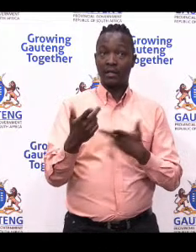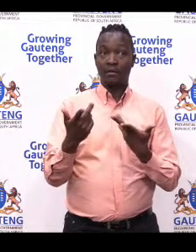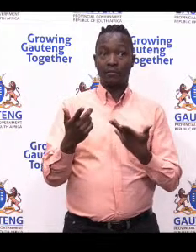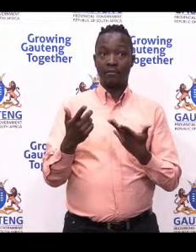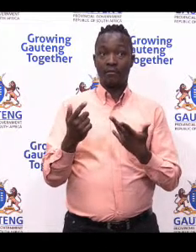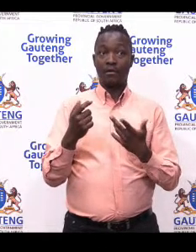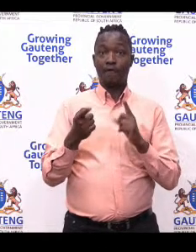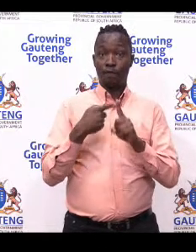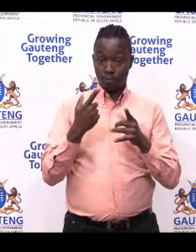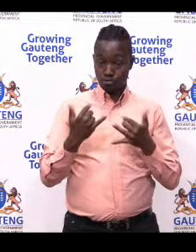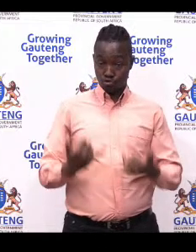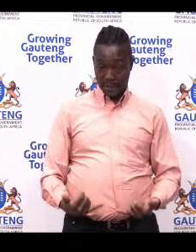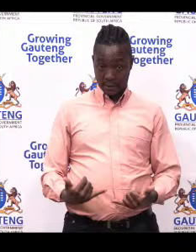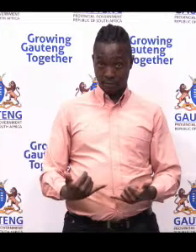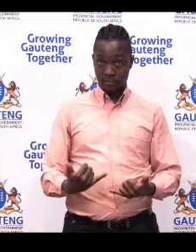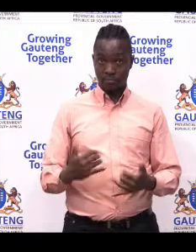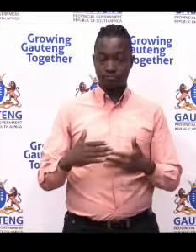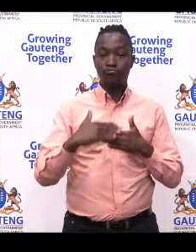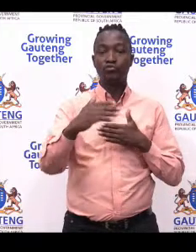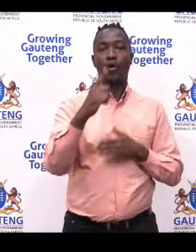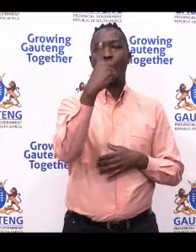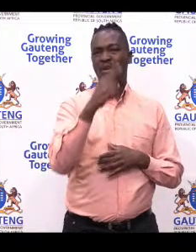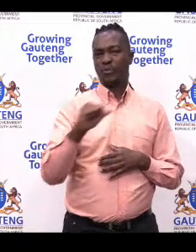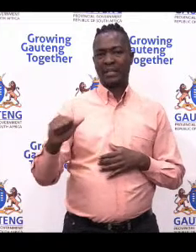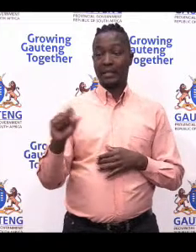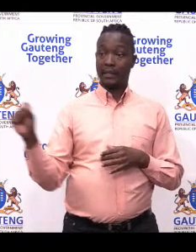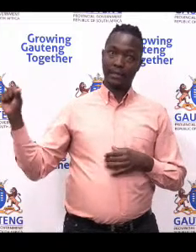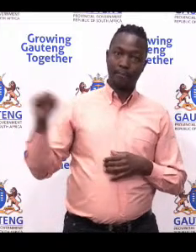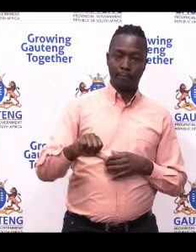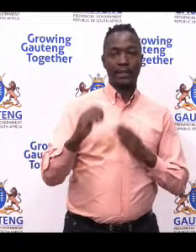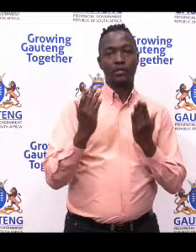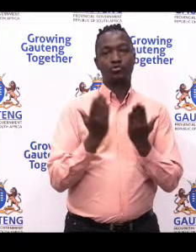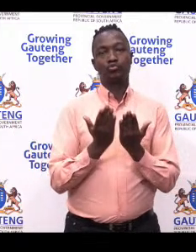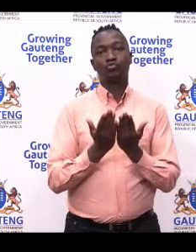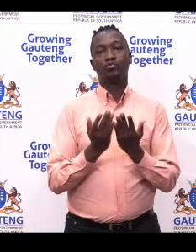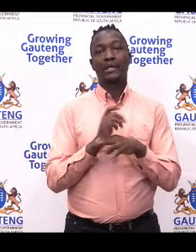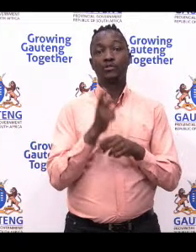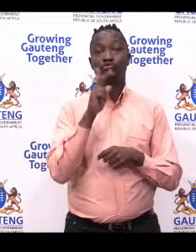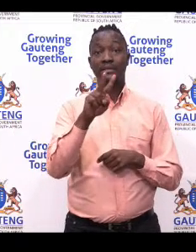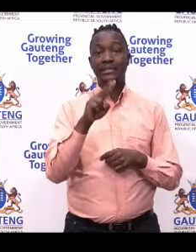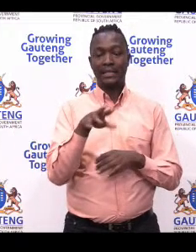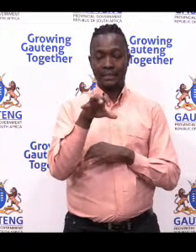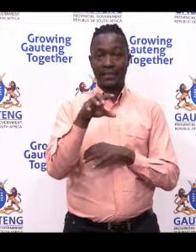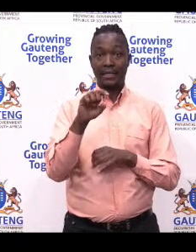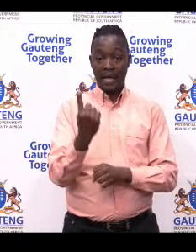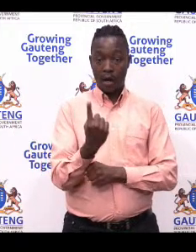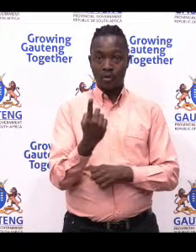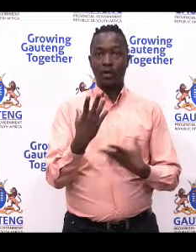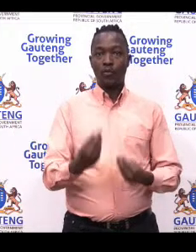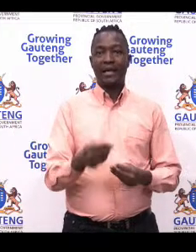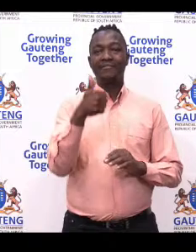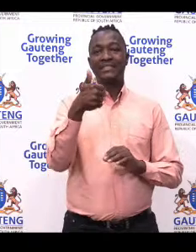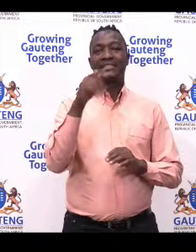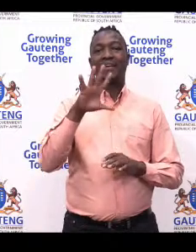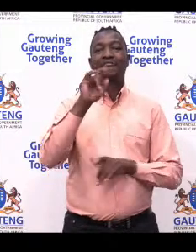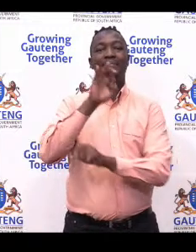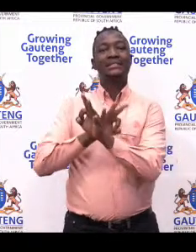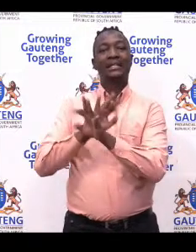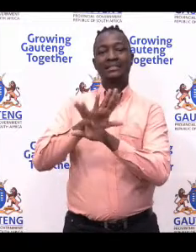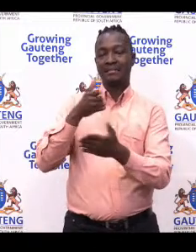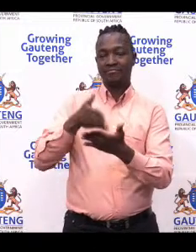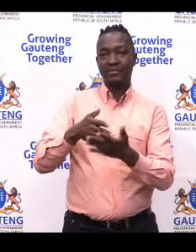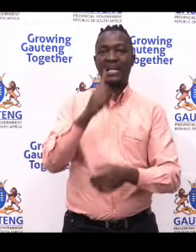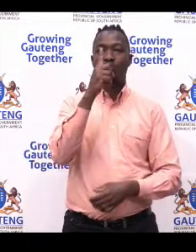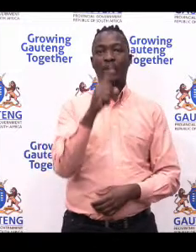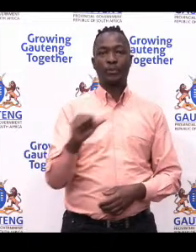today, from today, and they only for 1 week. And you can see that in Gauteng we had about 65% of learners attending on average in the